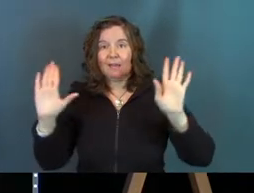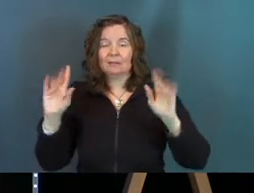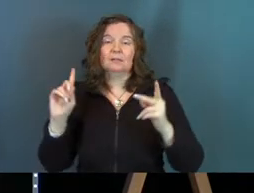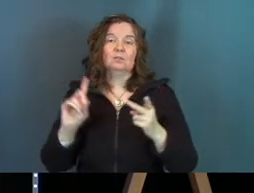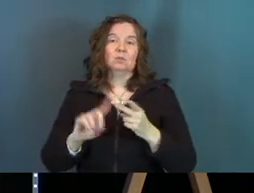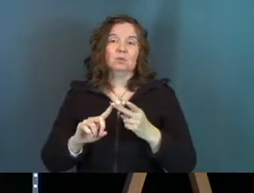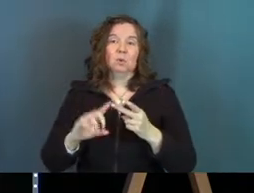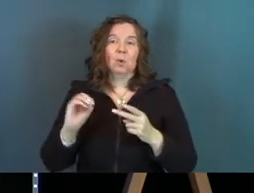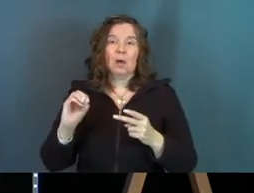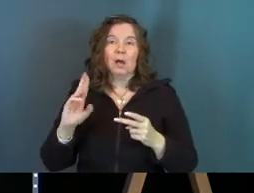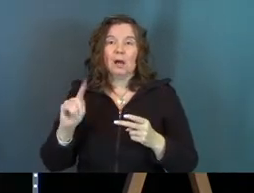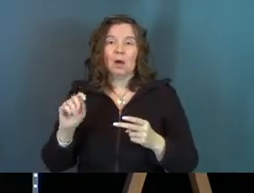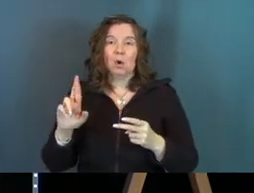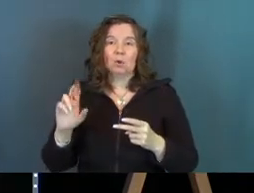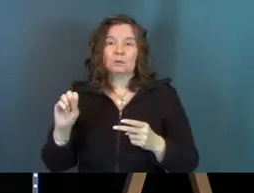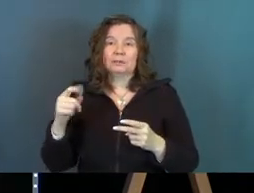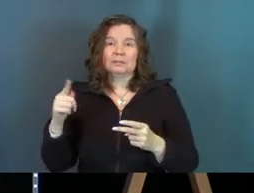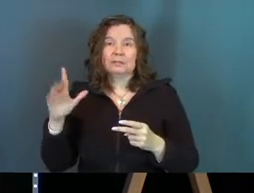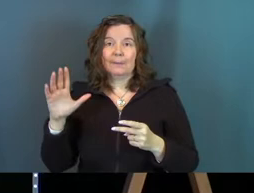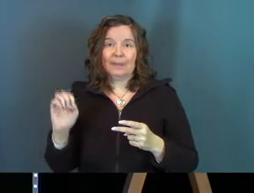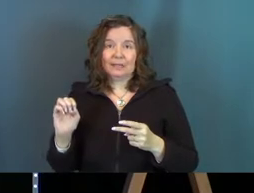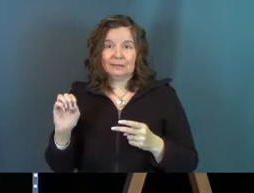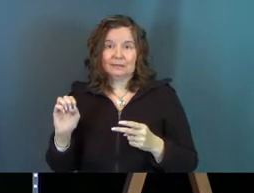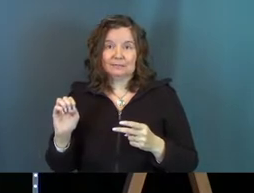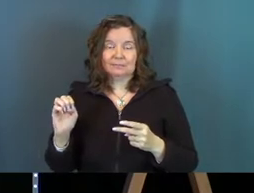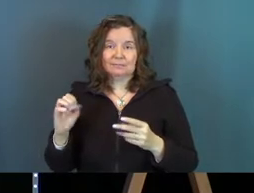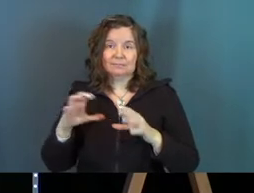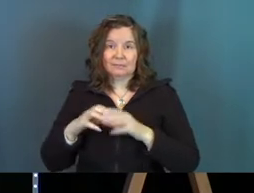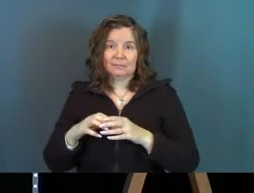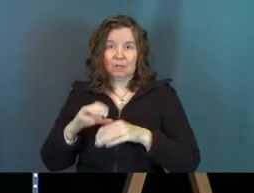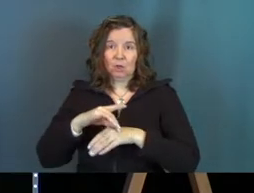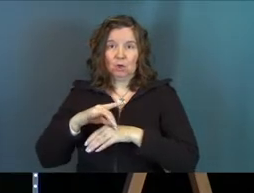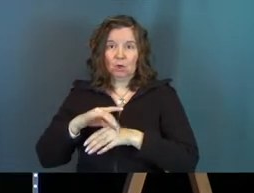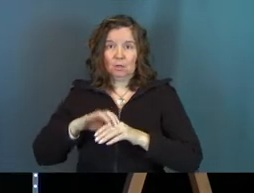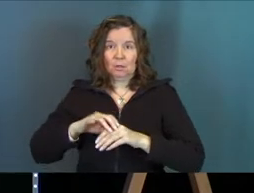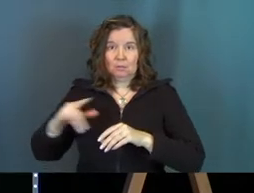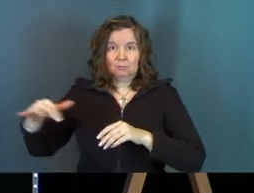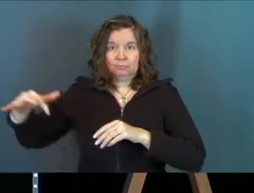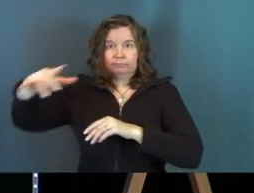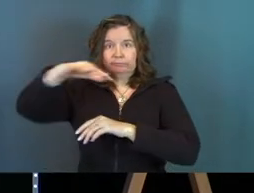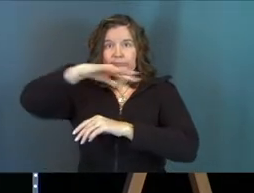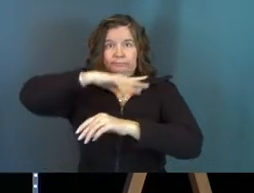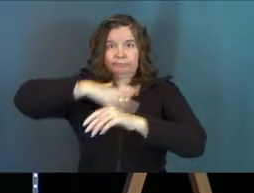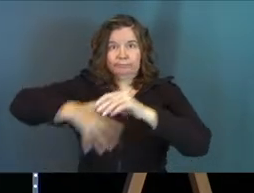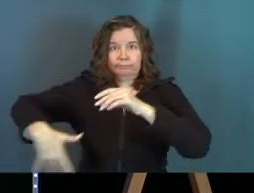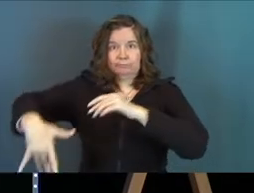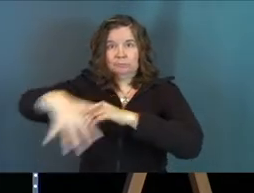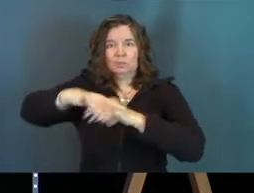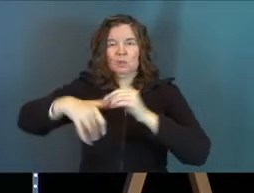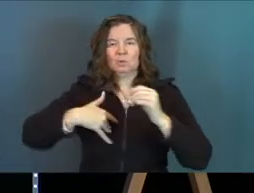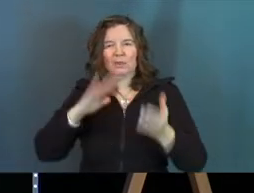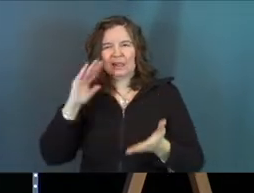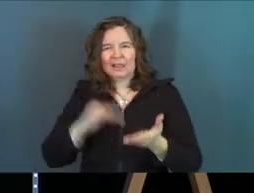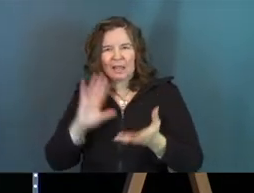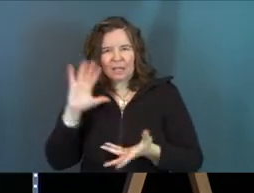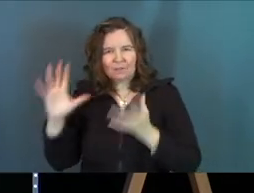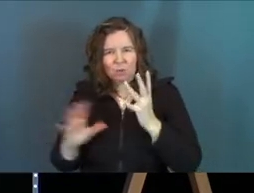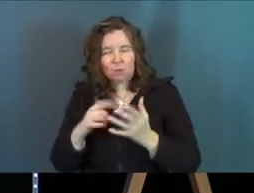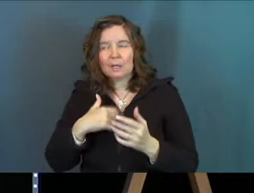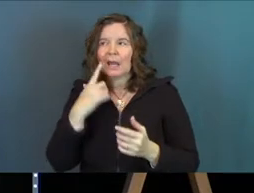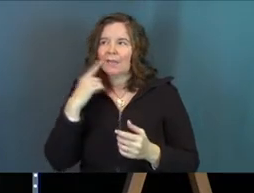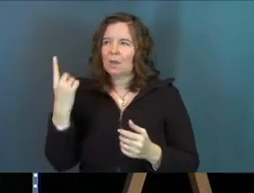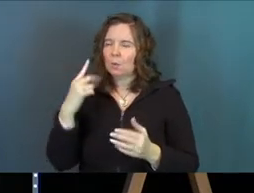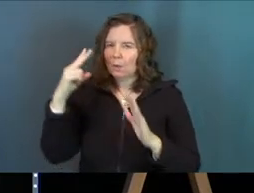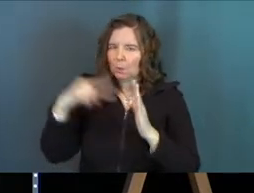to outer space. And the reason that I'm telling you this is just to clarify so there's less confusion as to what heaven will be like. Because sometimes I think